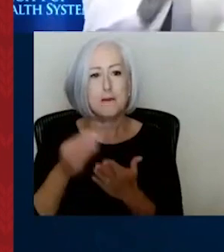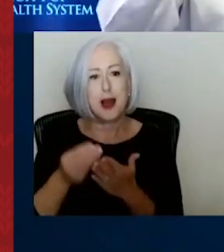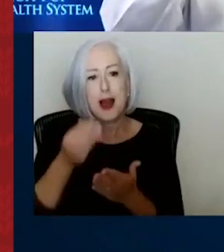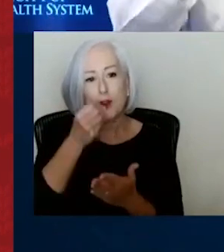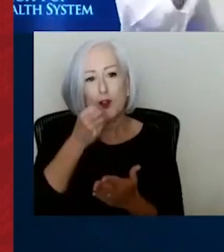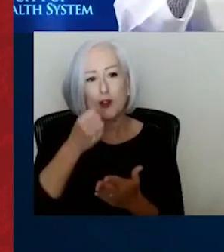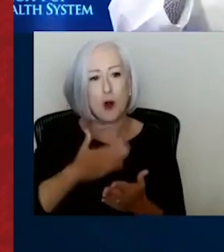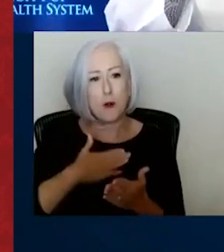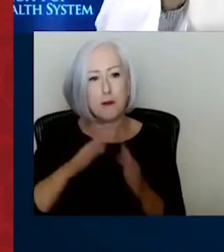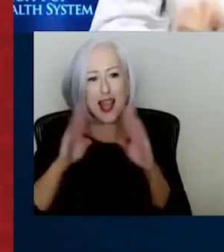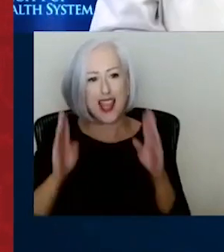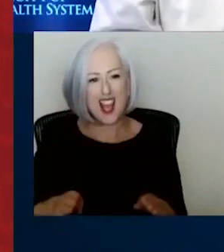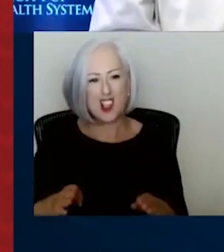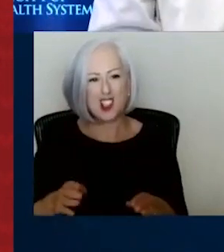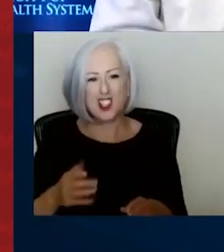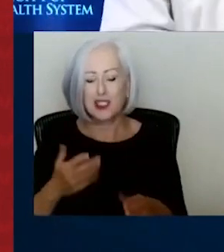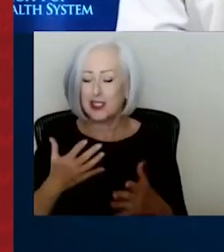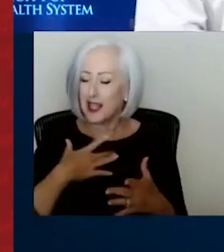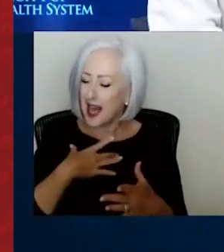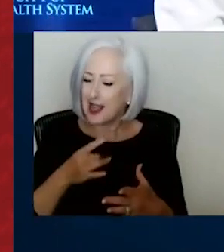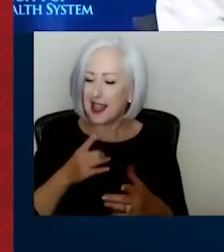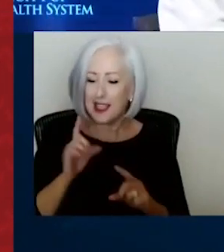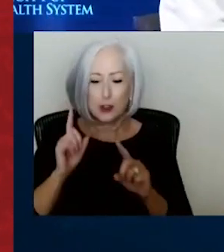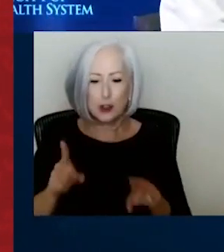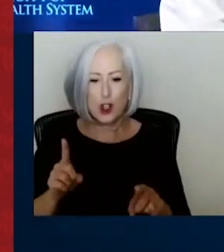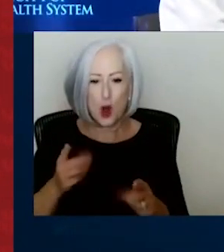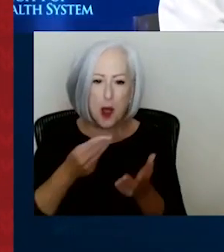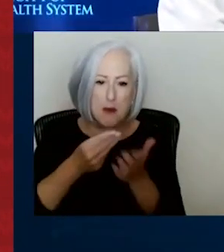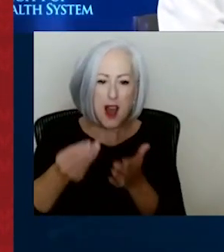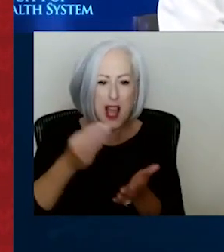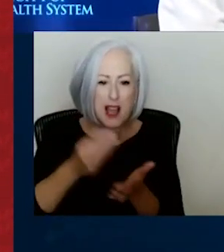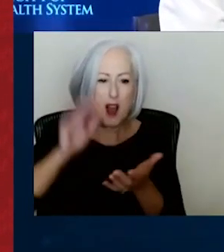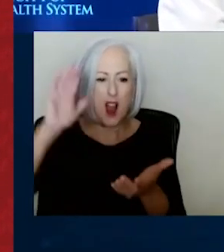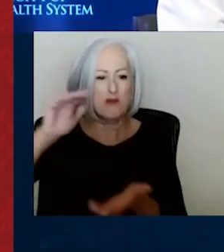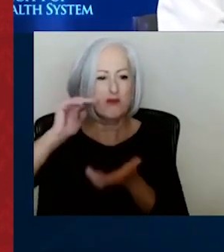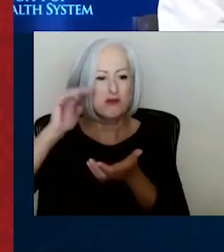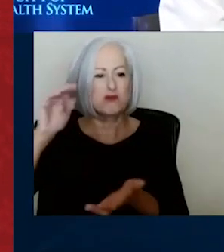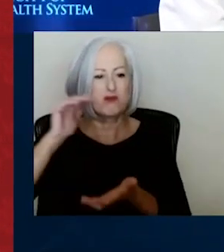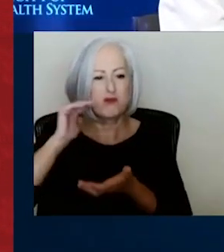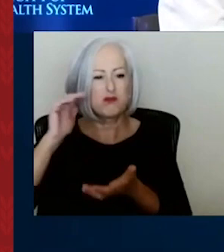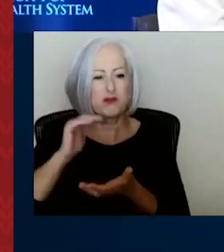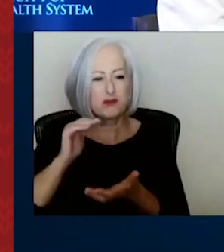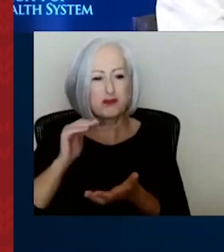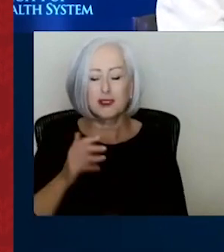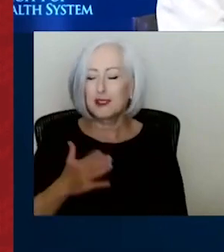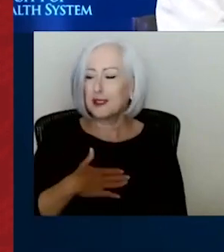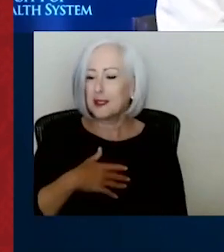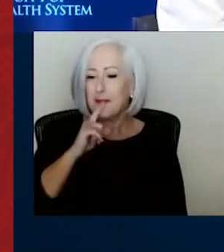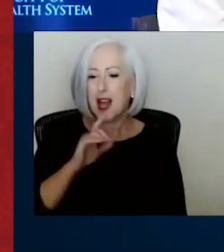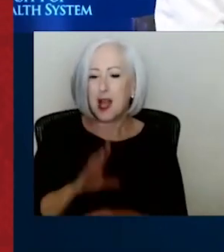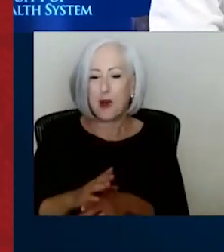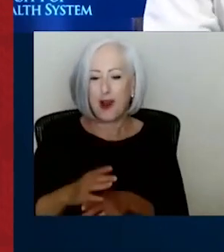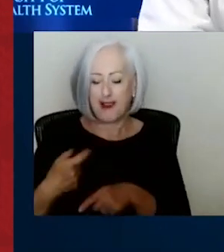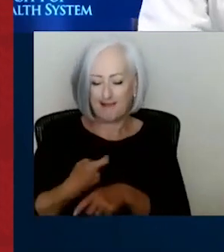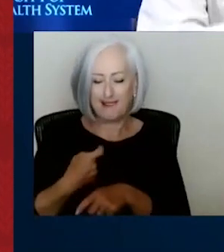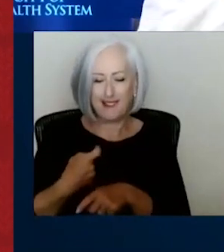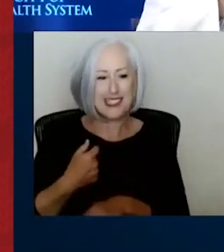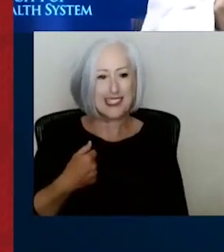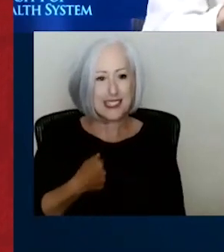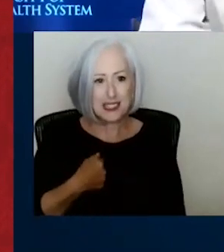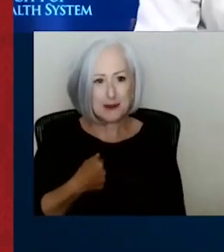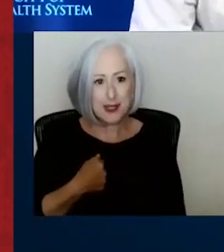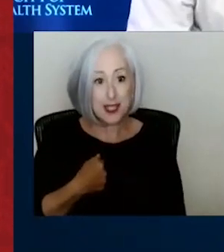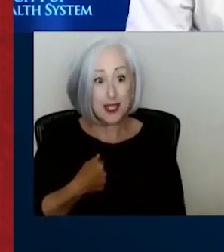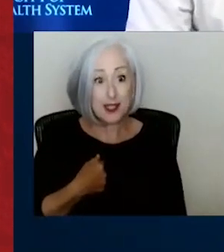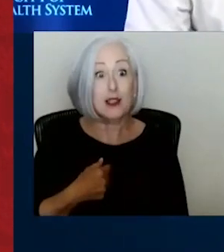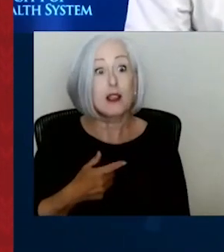out, and I like a lot of supplies, and my wife sometimes makes fun of me about the supplies, especially the dried cherry supply I might have, because it is a crisis in our household when